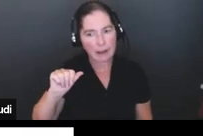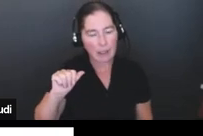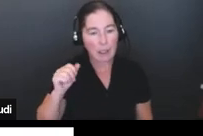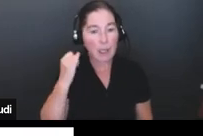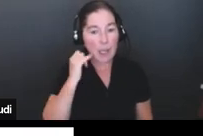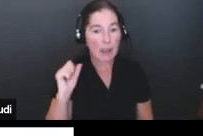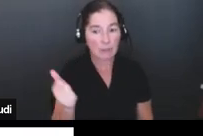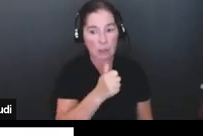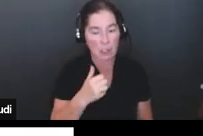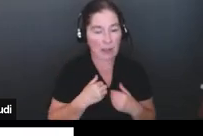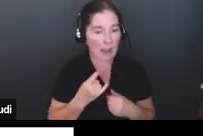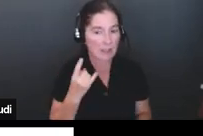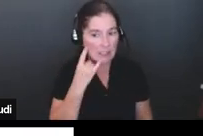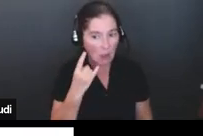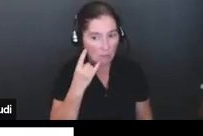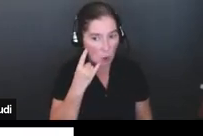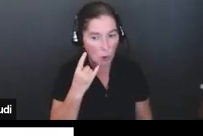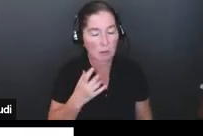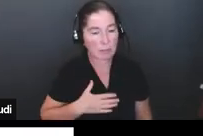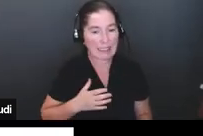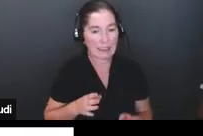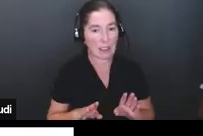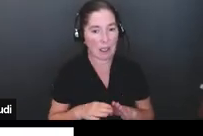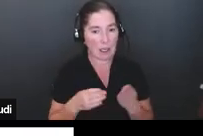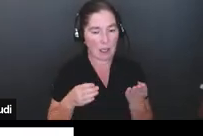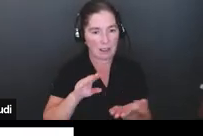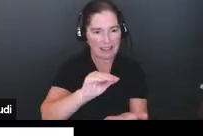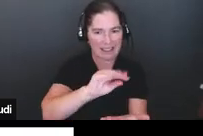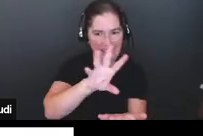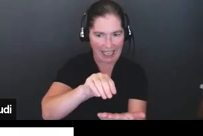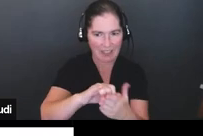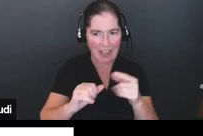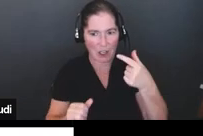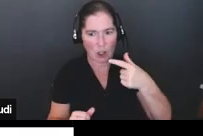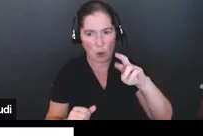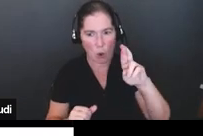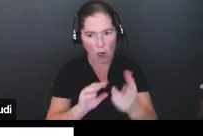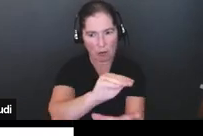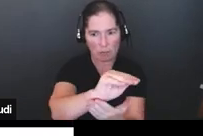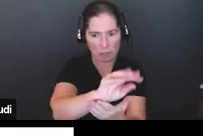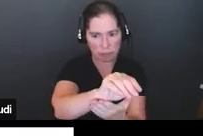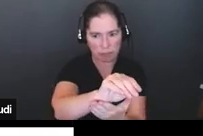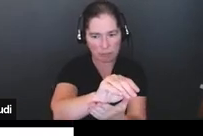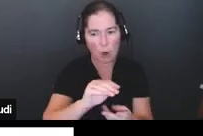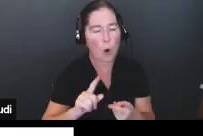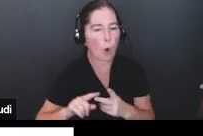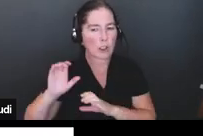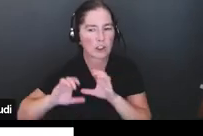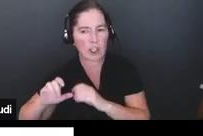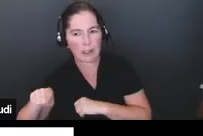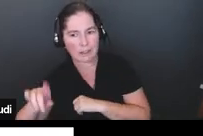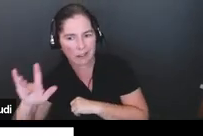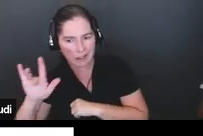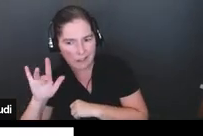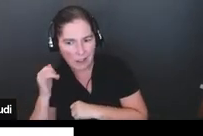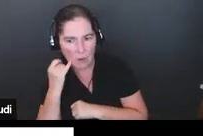you, please just feel free to open up your cell phone, scan it if you have a QR code reader, or again, it's in the chat if you